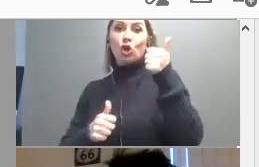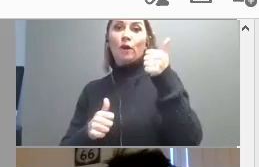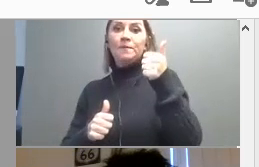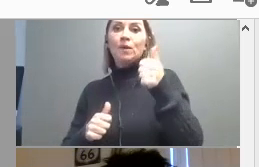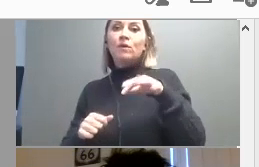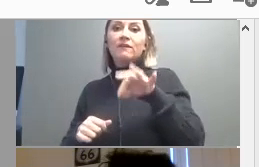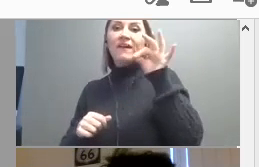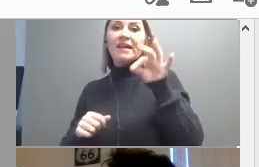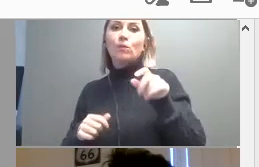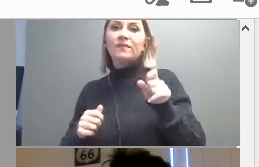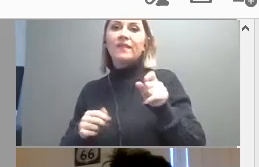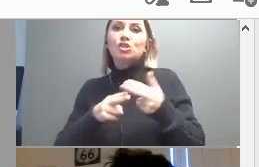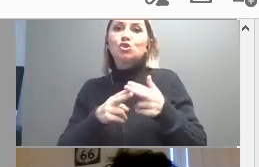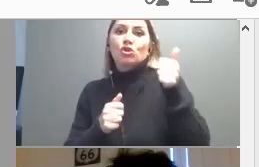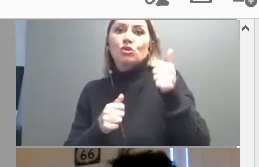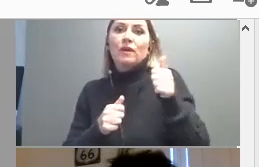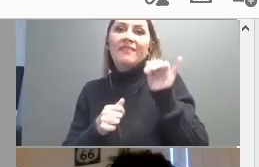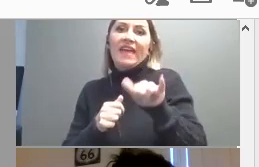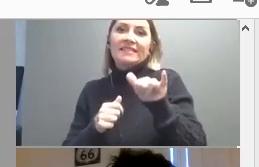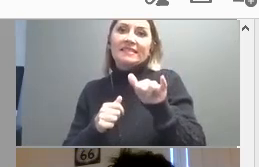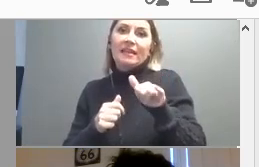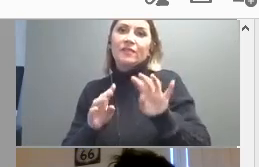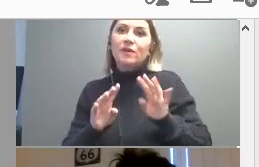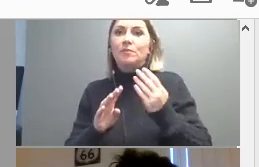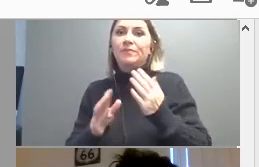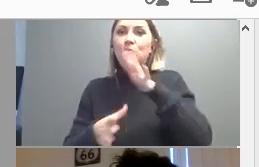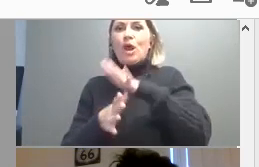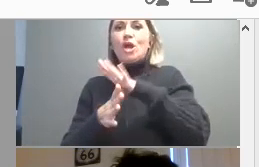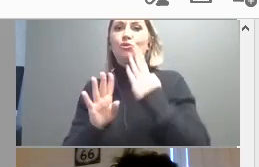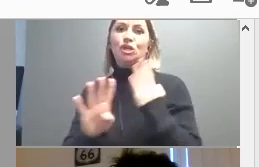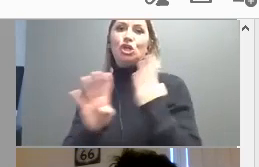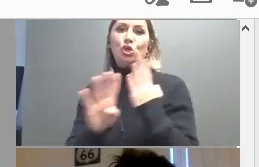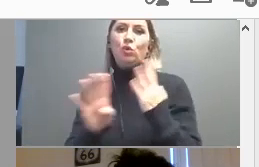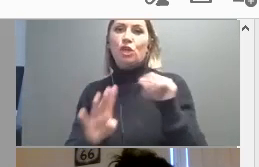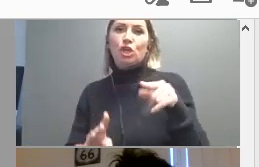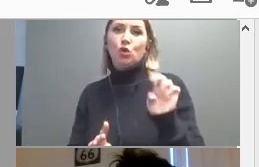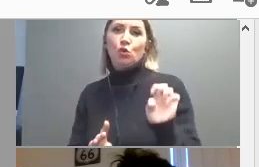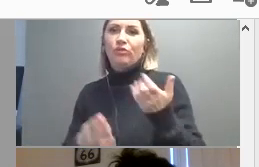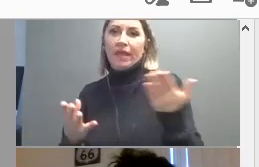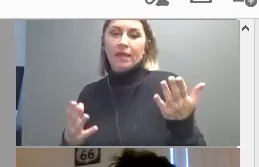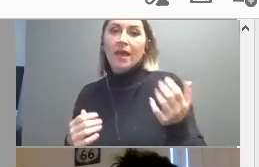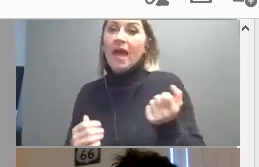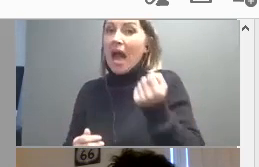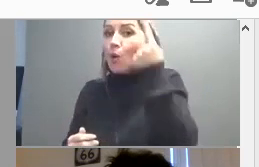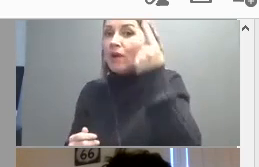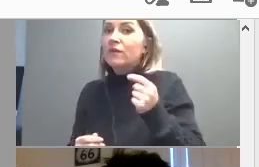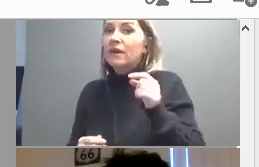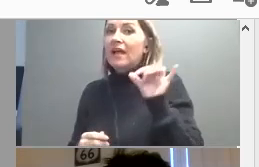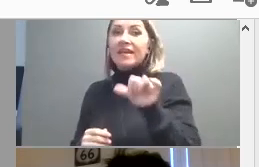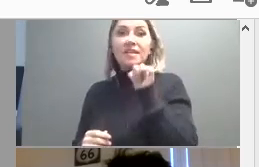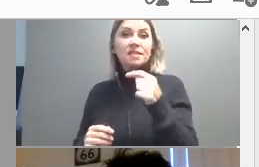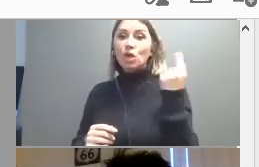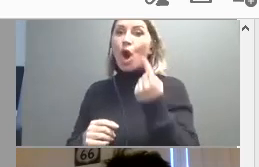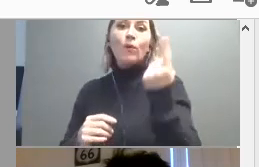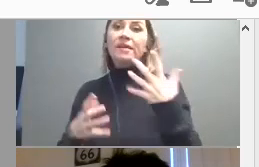that is shorter. That is the priority queue thing. However, there are cases where this does not apply, and this is one